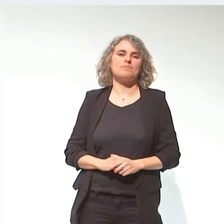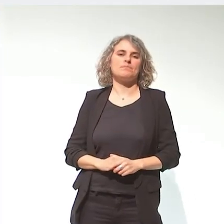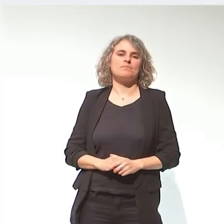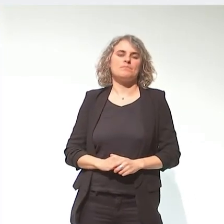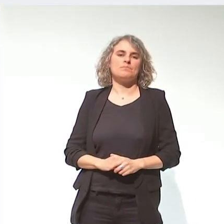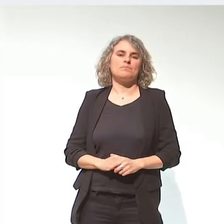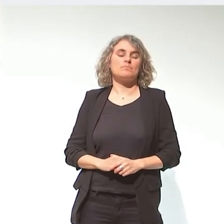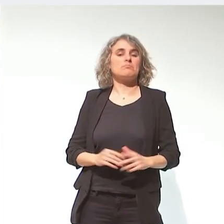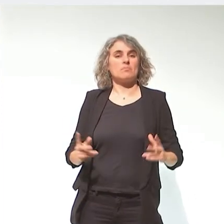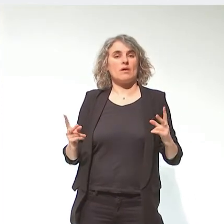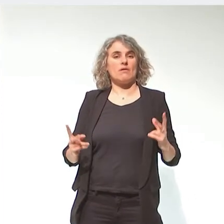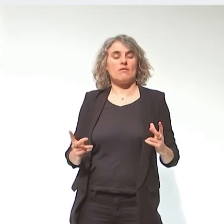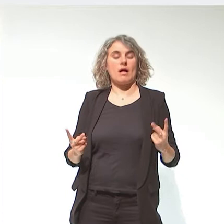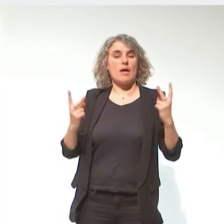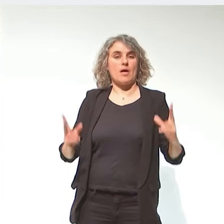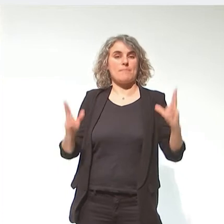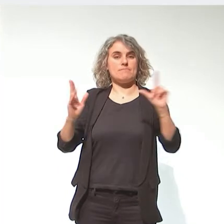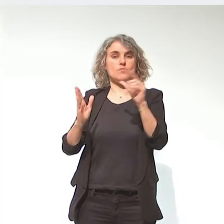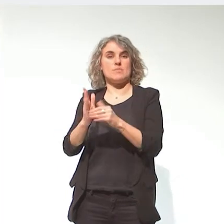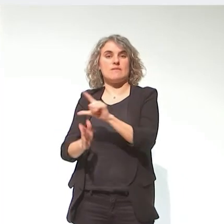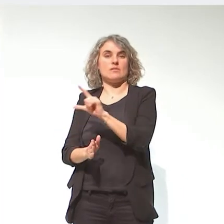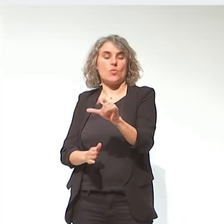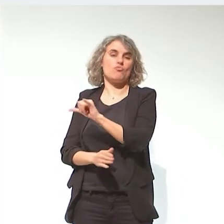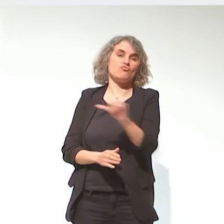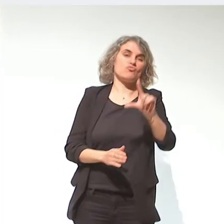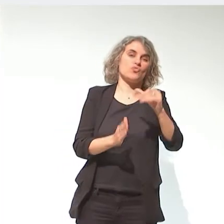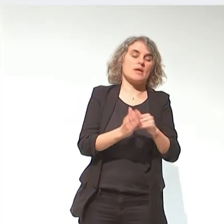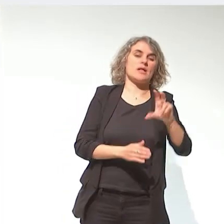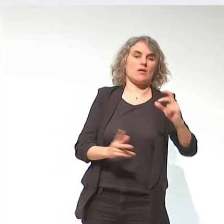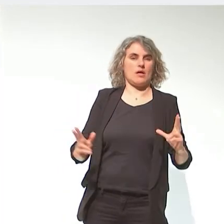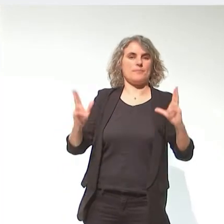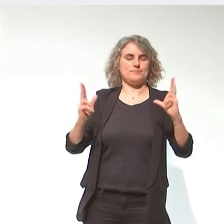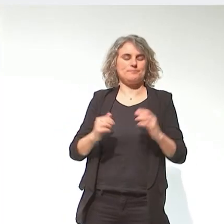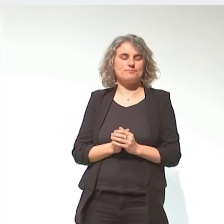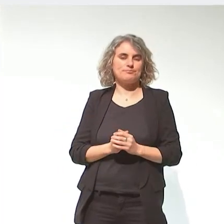2022-2030, which enter into force in January